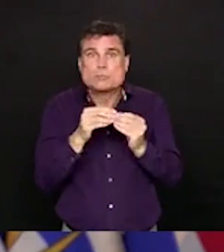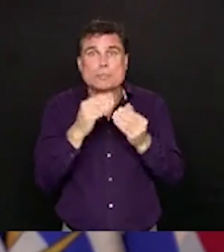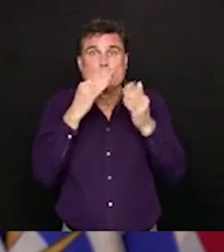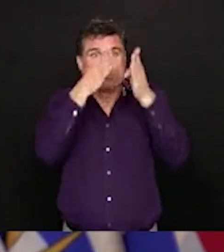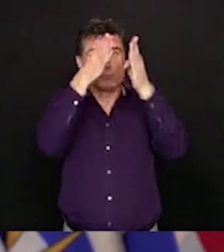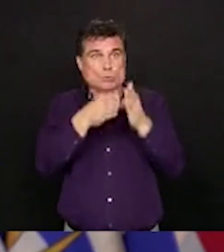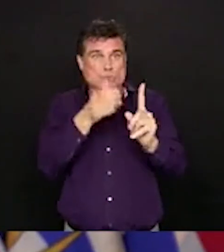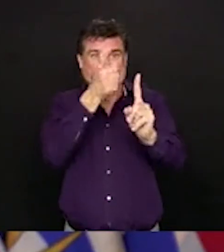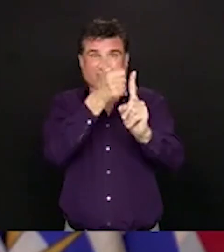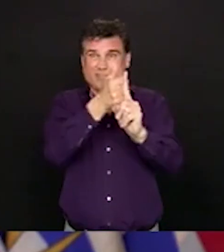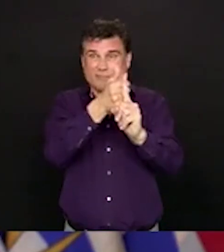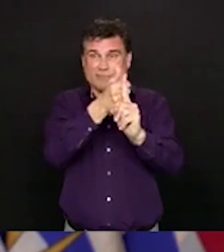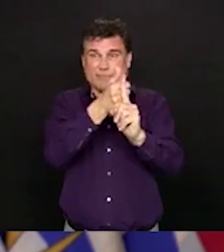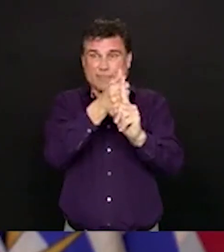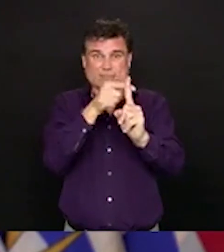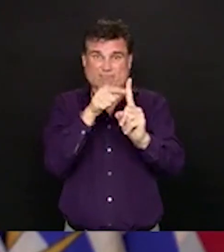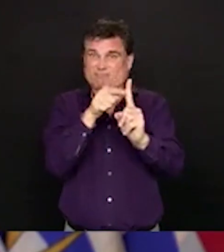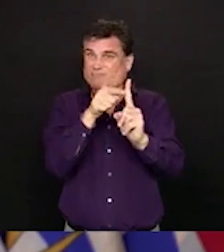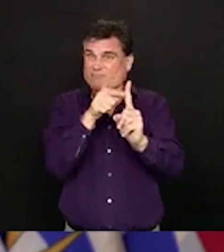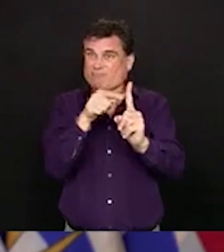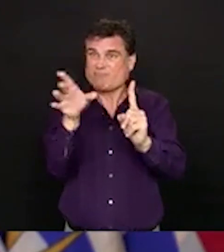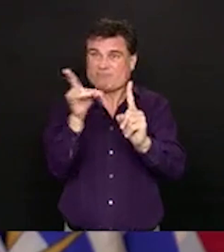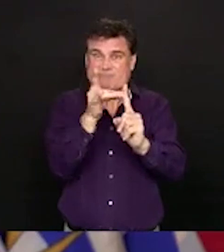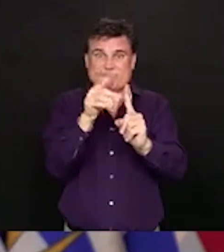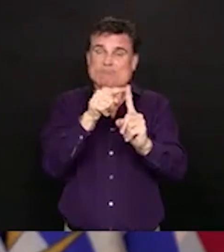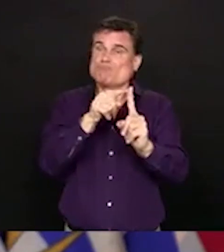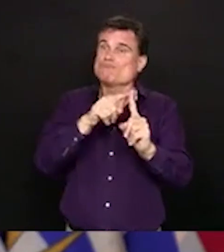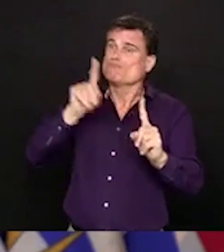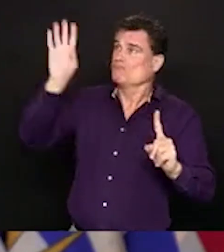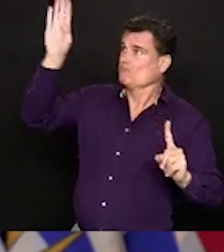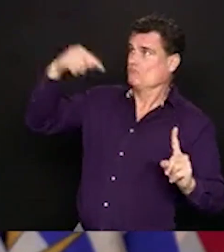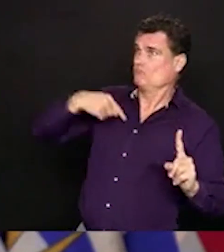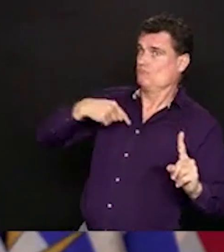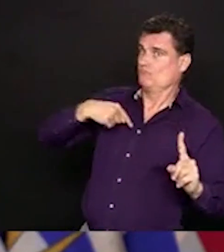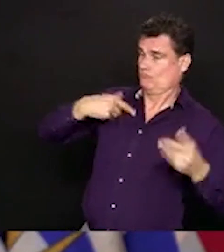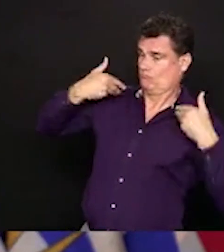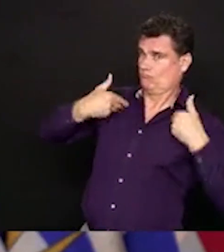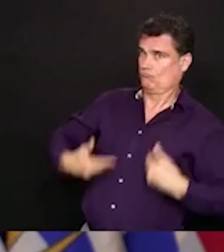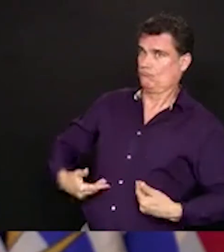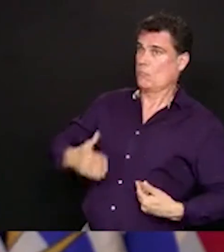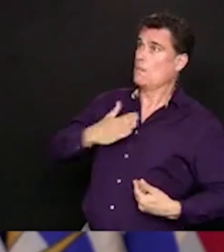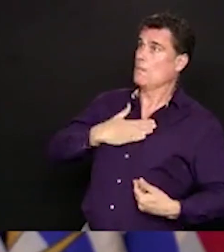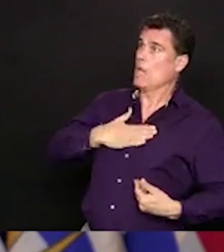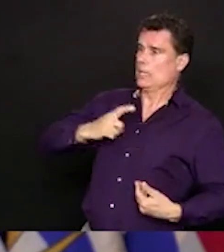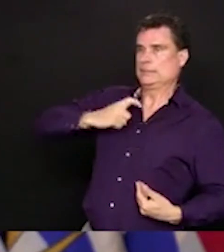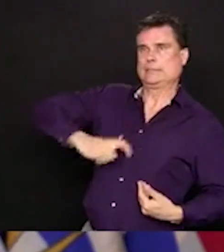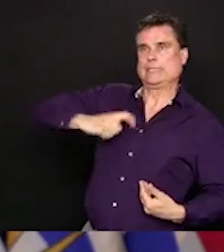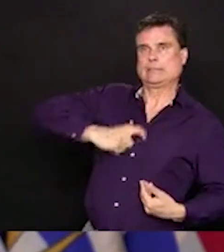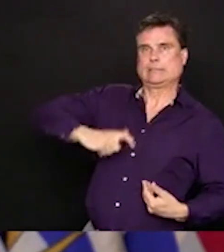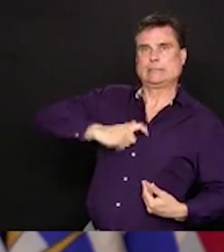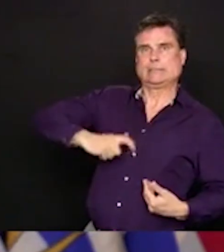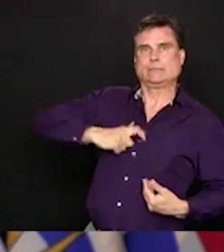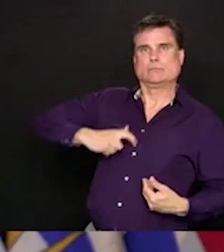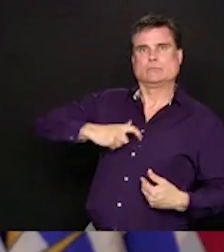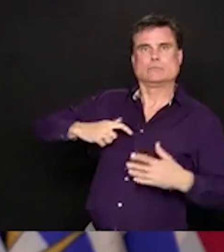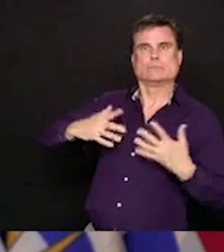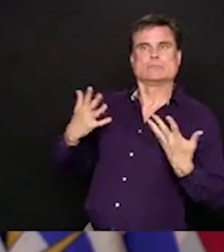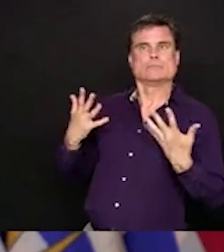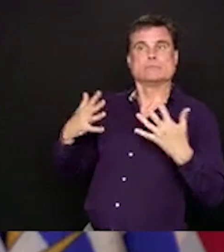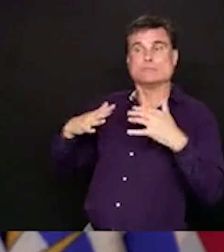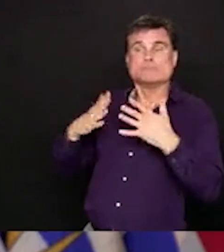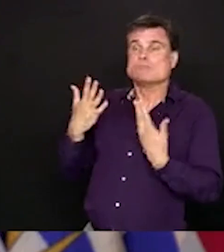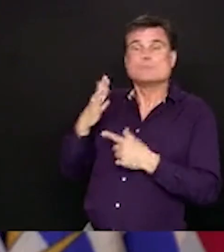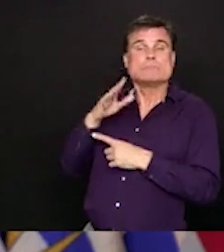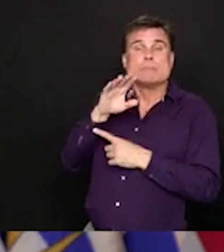Nations, Inuit, or Métis. And then there's some additional questions that are a standard that we ask. So we do have that